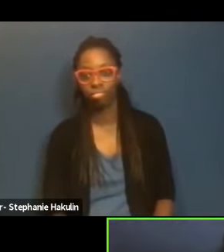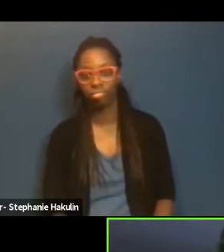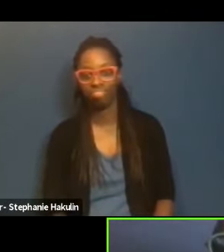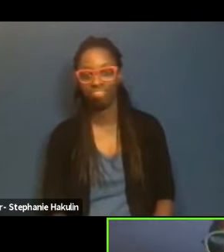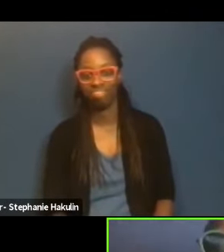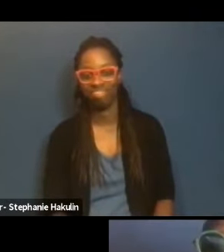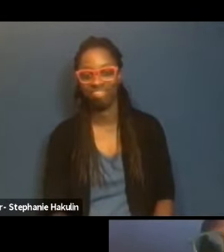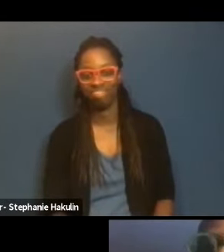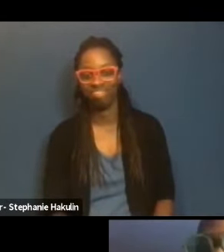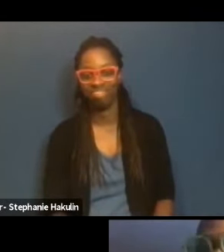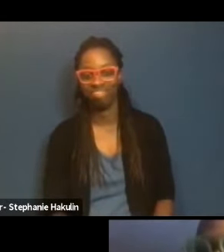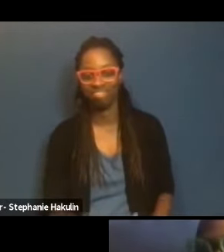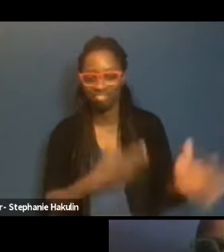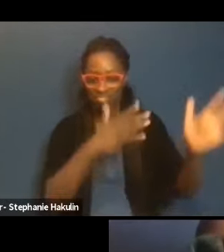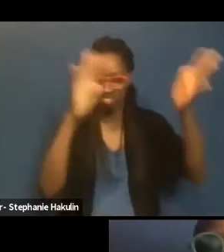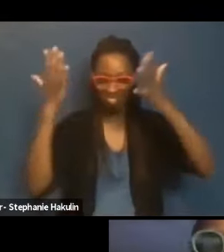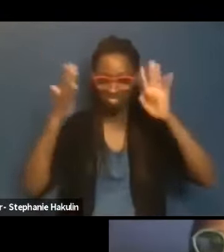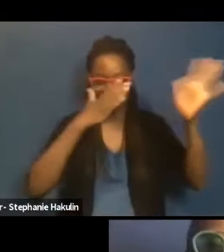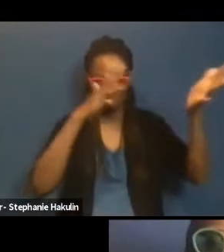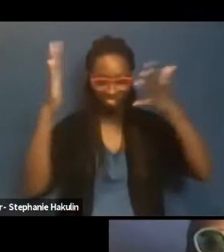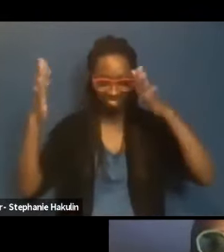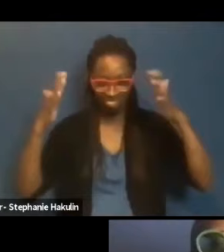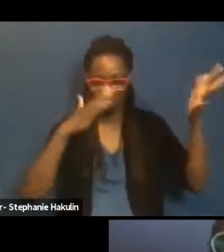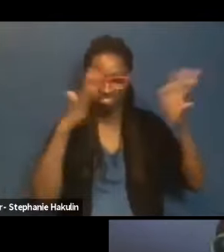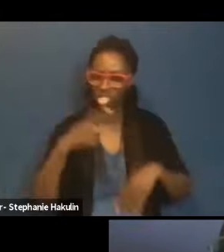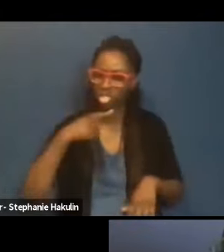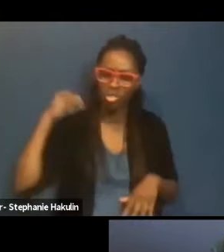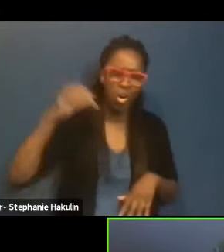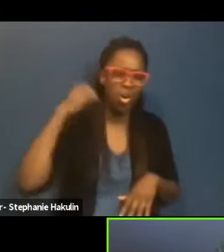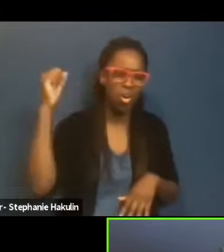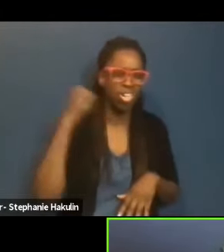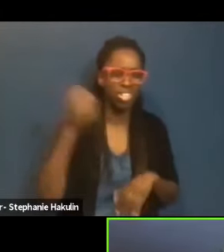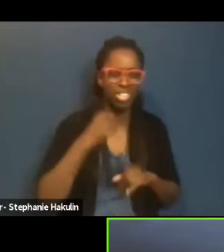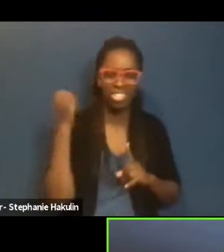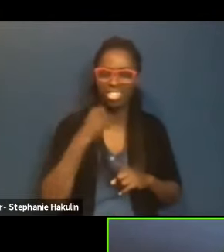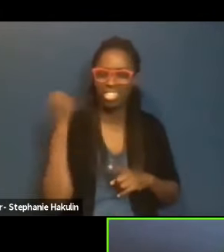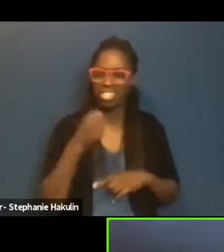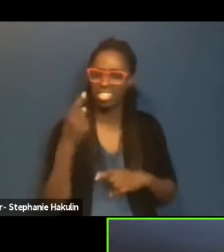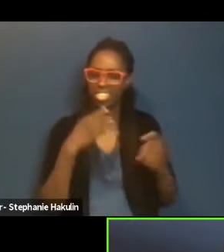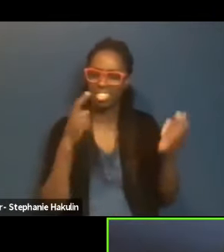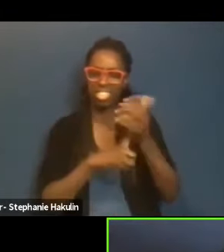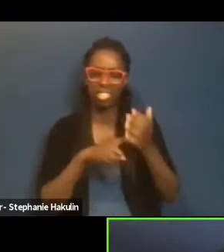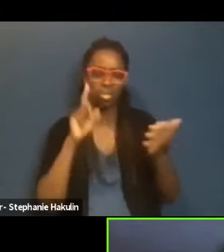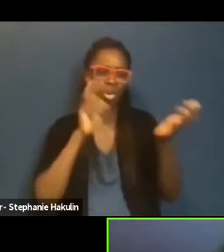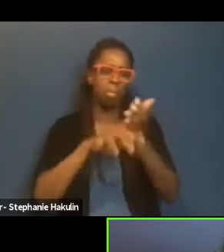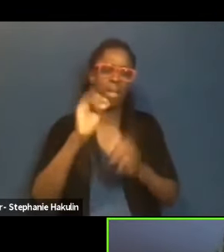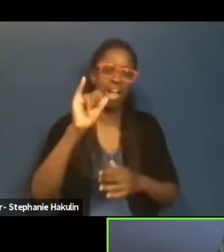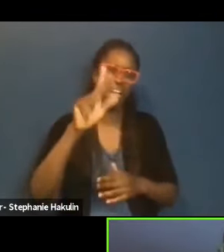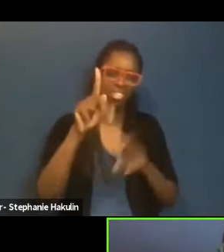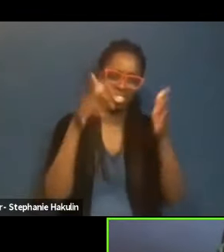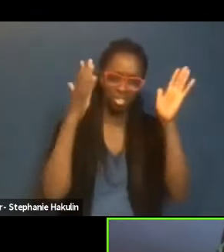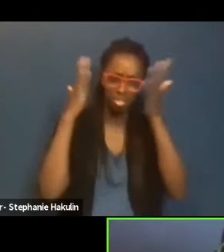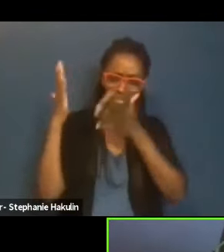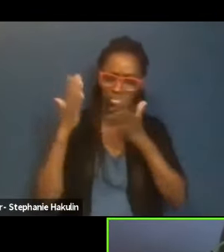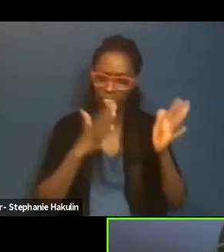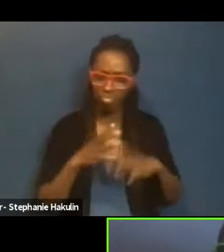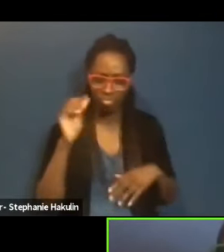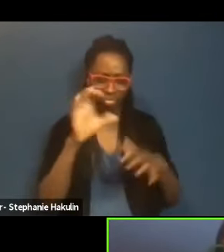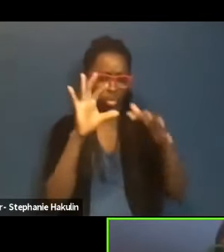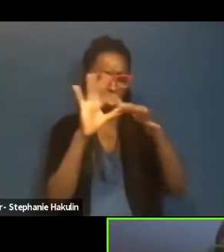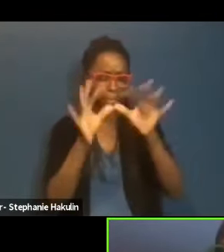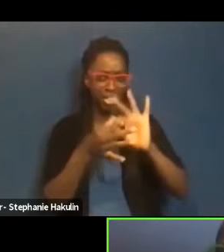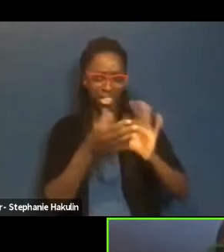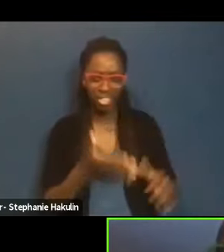Yeah. Shout out Malik, champion of the MC Olympics, representing Senegal. I see